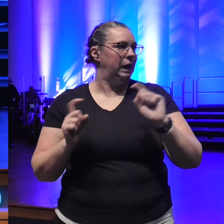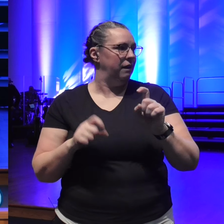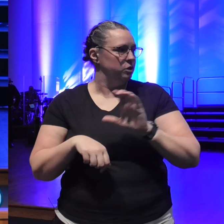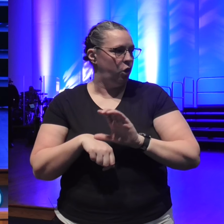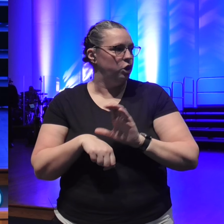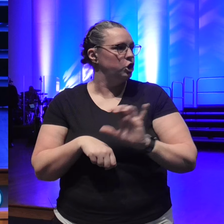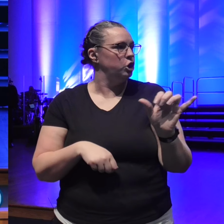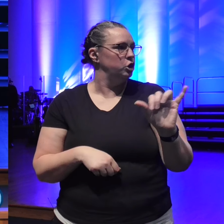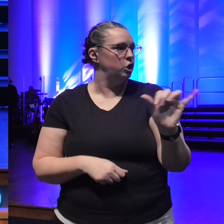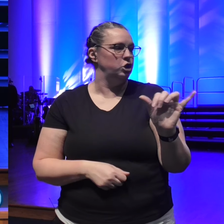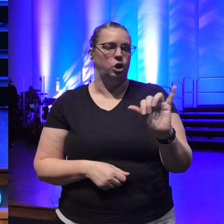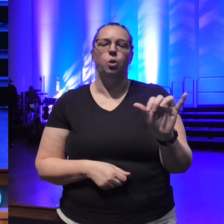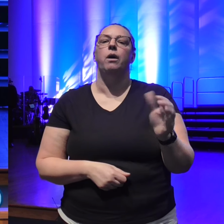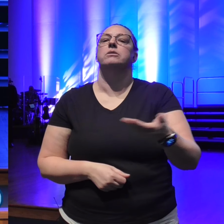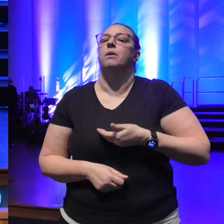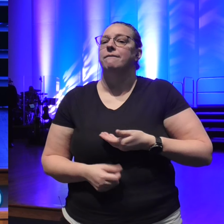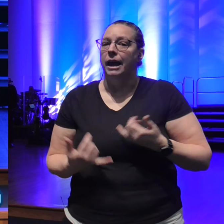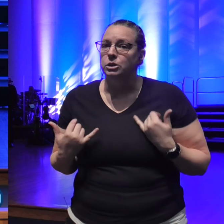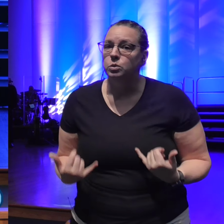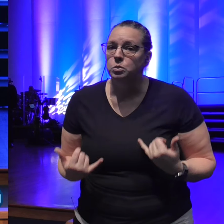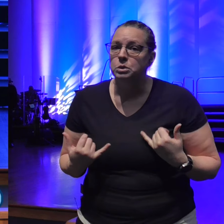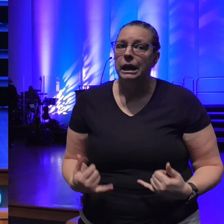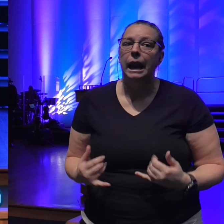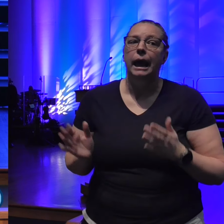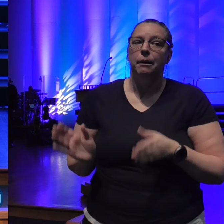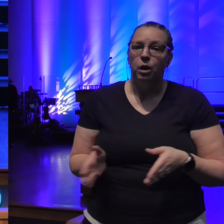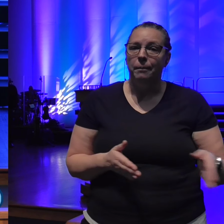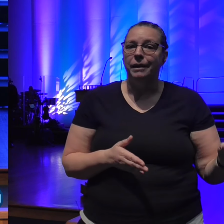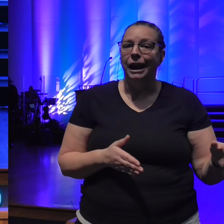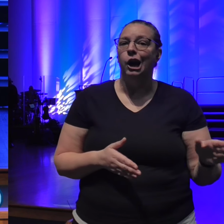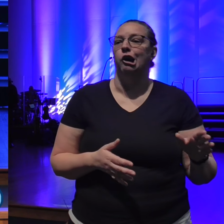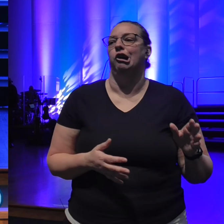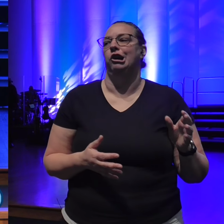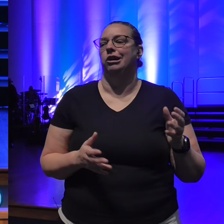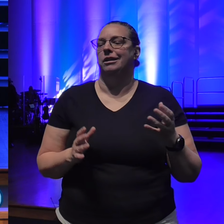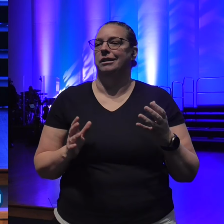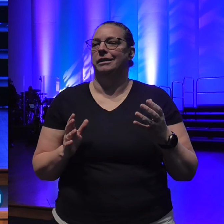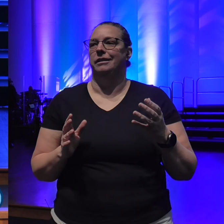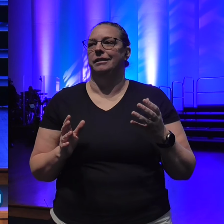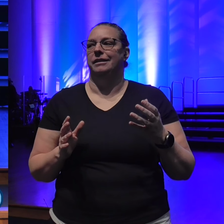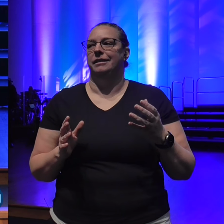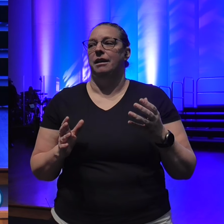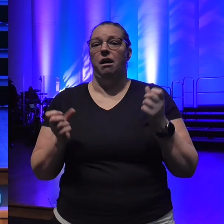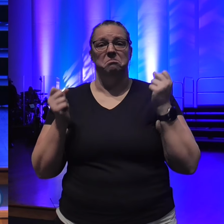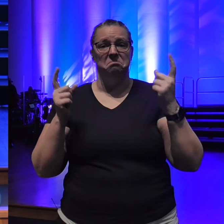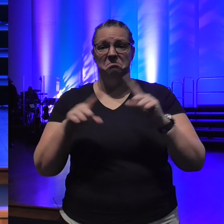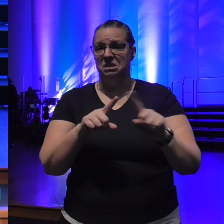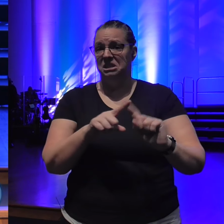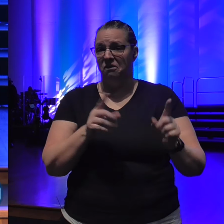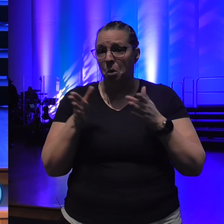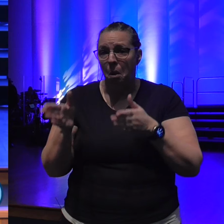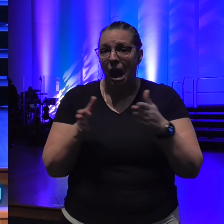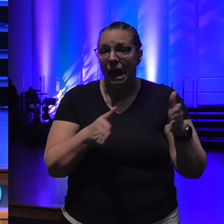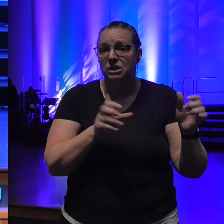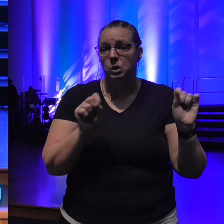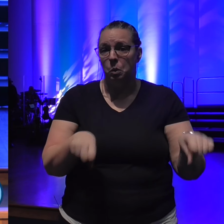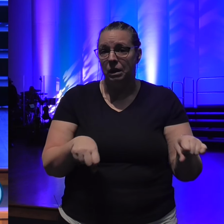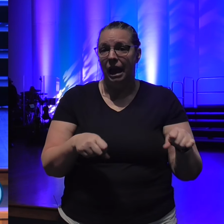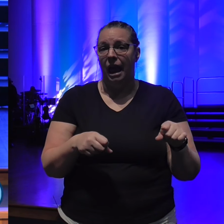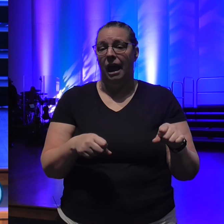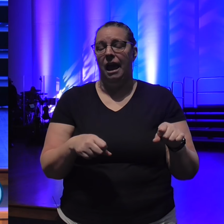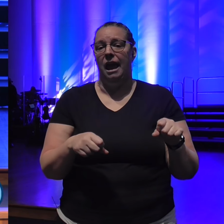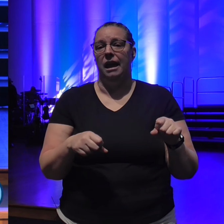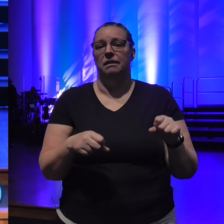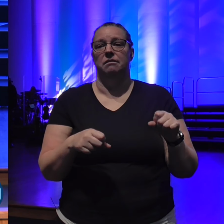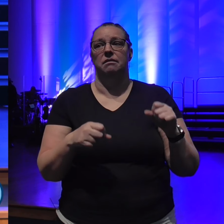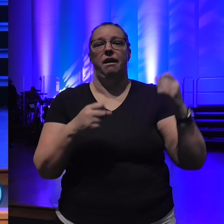and we invite you to do that now today as you prepare to share any gifts with us that you'd like. There are lots of ways to do that. They're listed on the